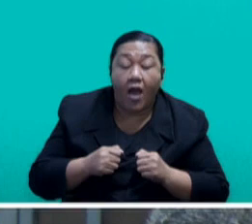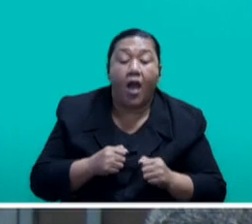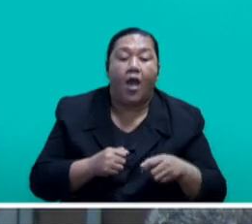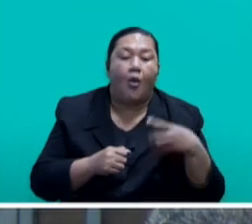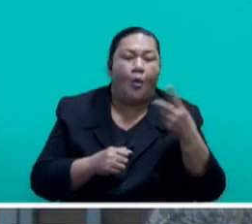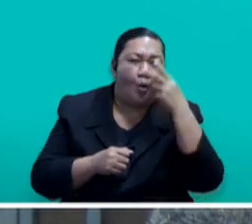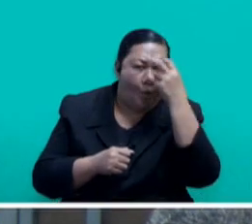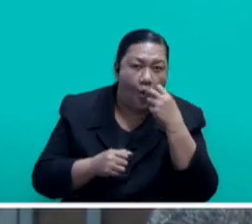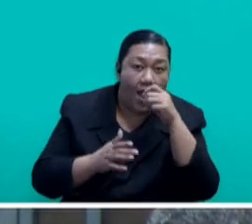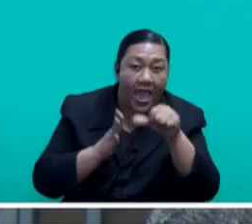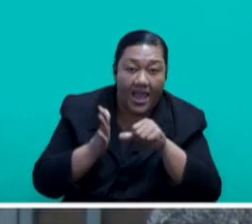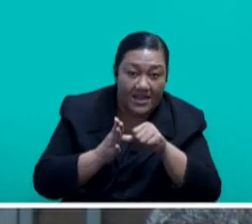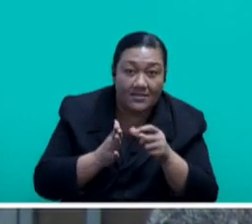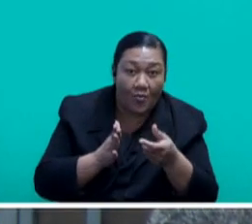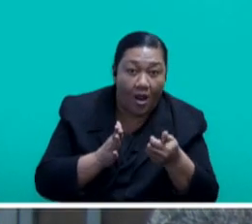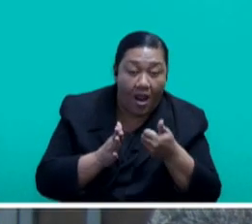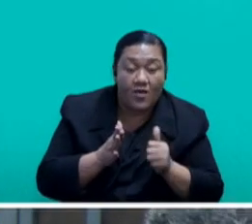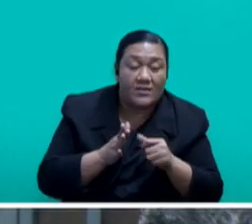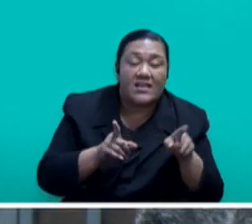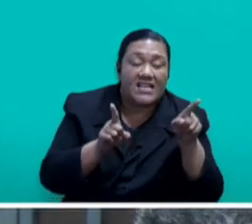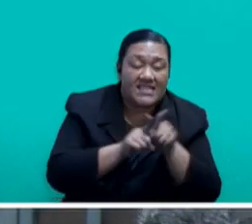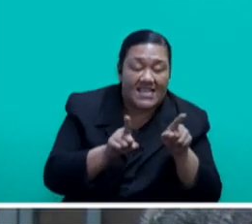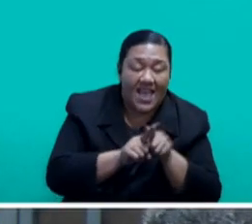pensioners, this is a hopeful budget for them.